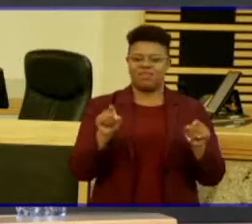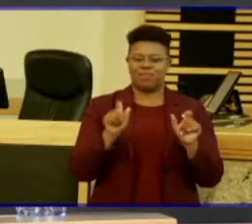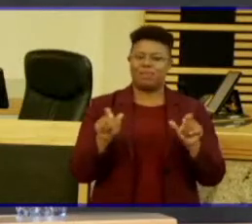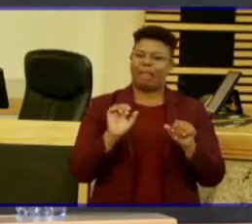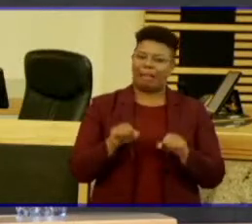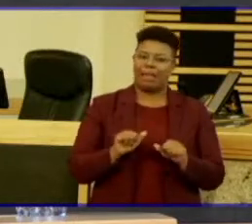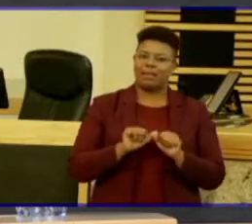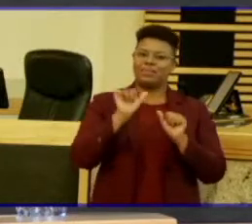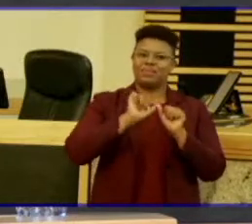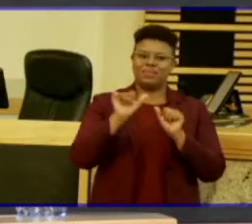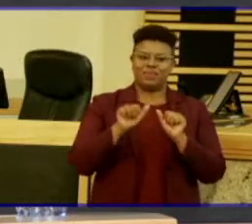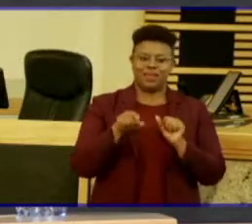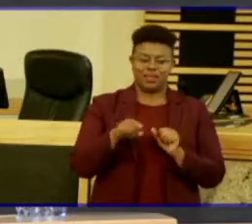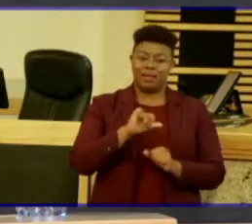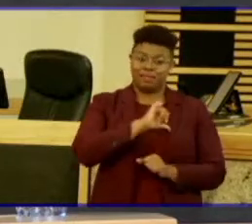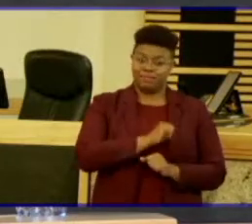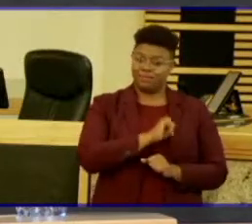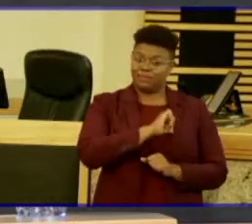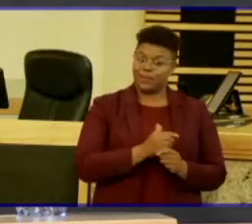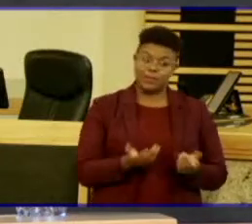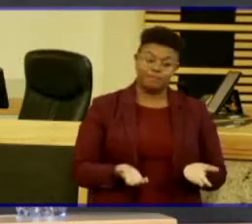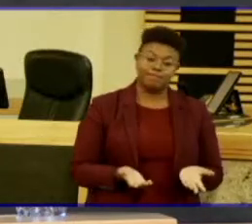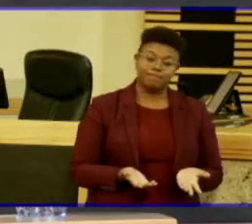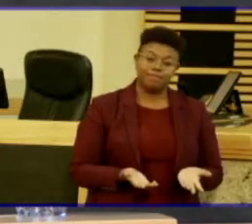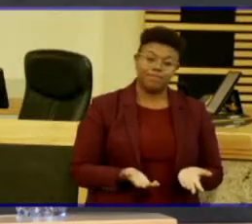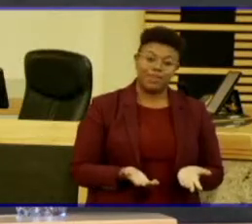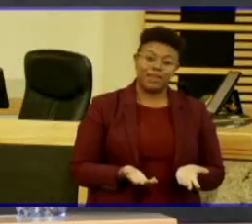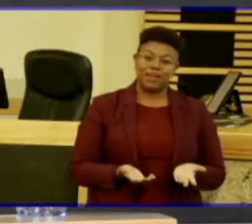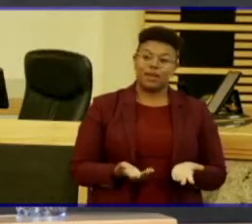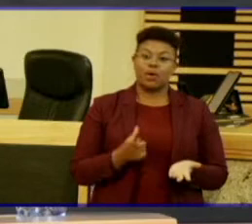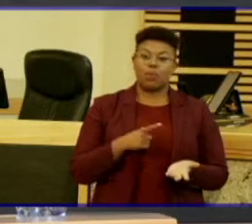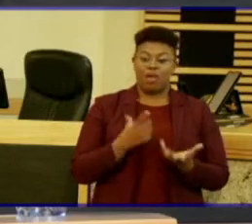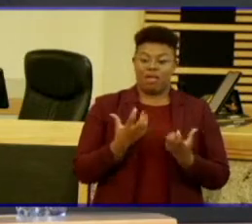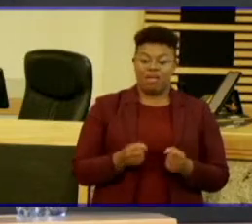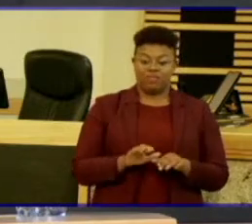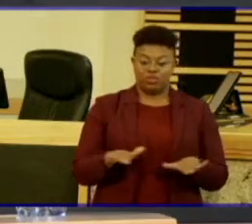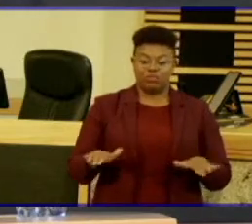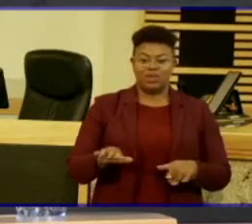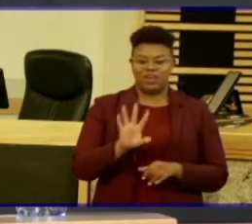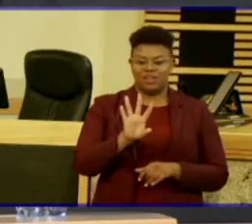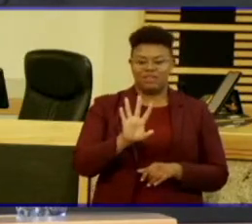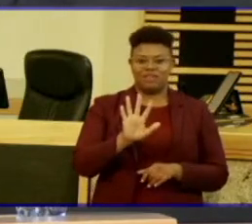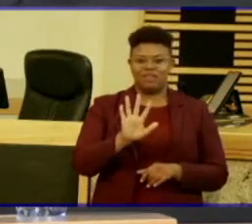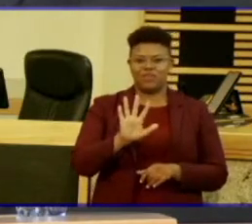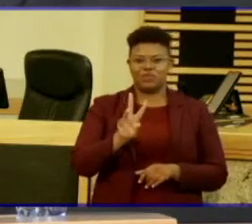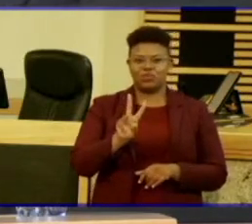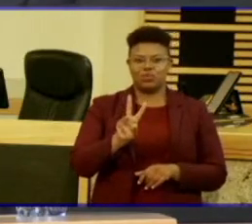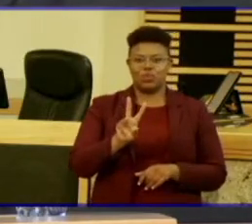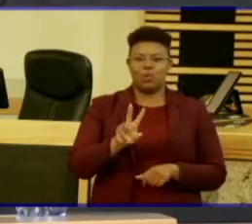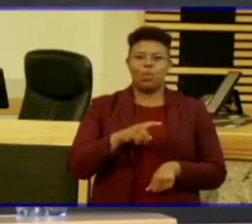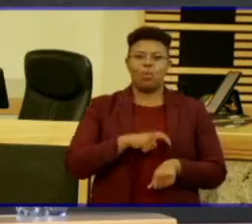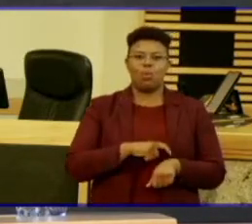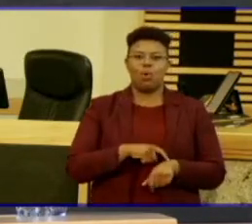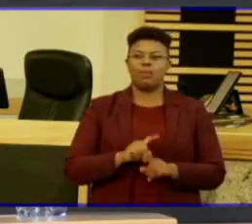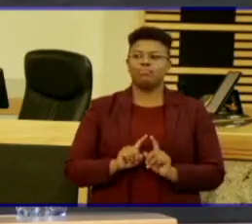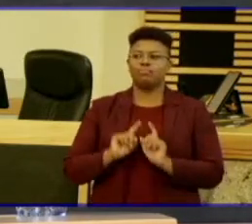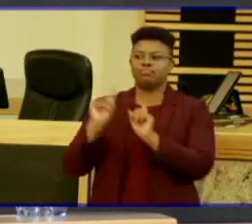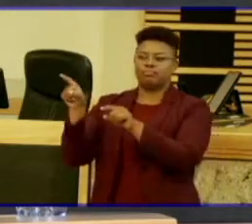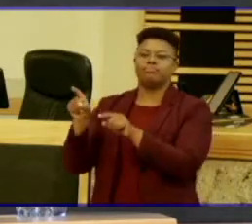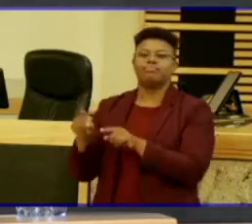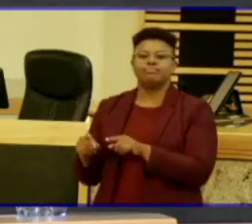ngcono. Inhlungu ke le xa sesinabantwana abayi 52 abebethe ngokuya kwisiko labo